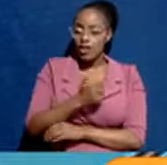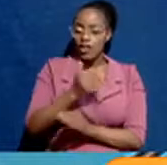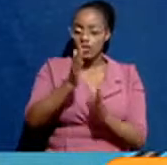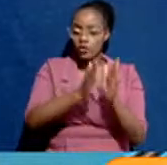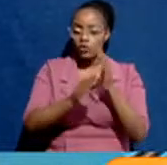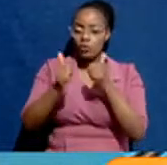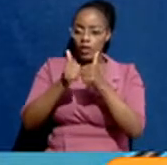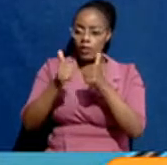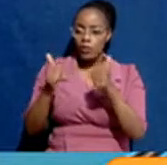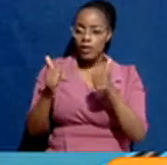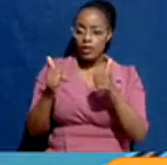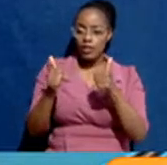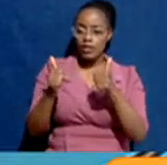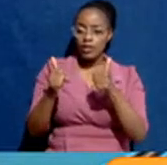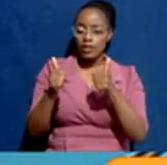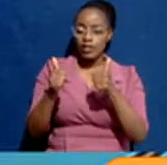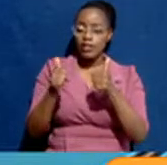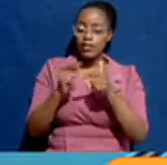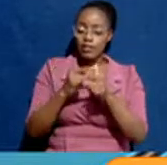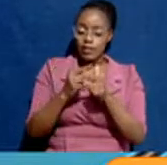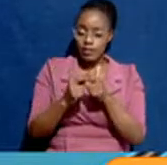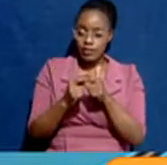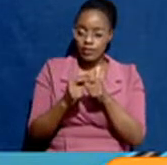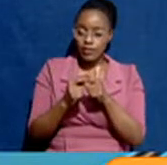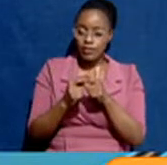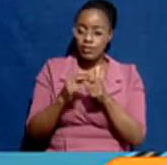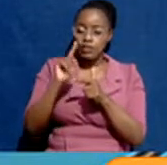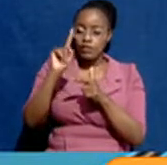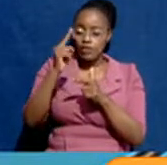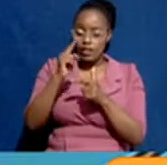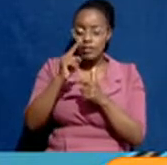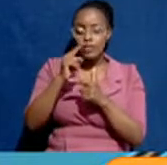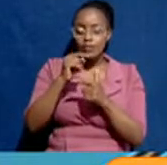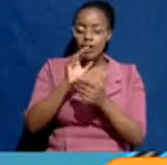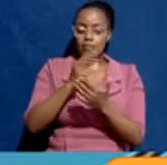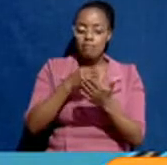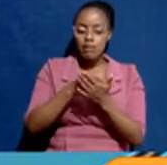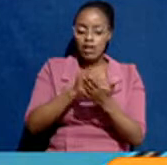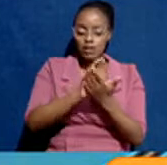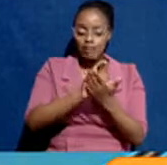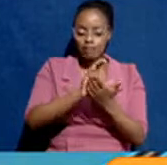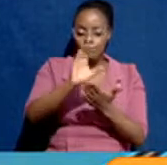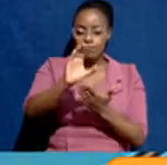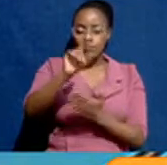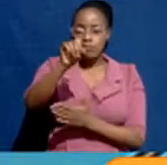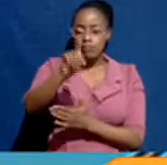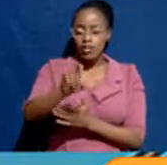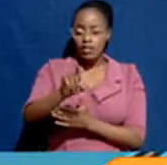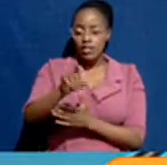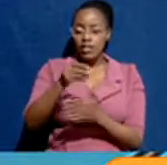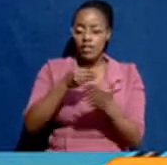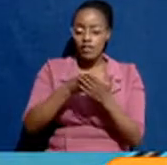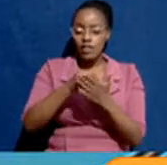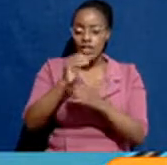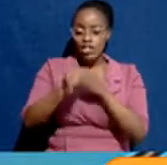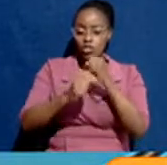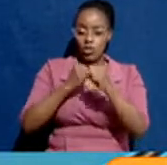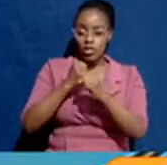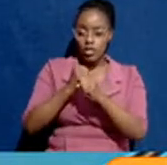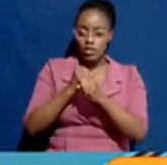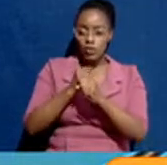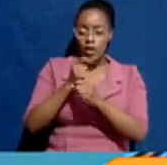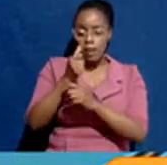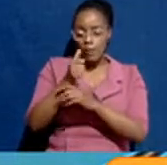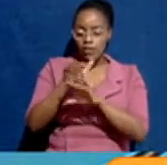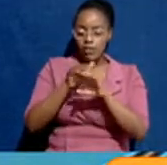well, then the disbursement must be prompt. Of course, this financial year was a bit unique because of